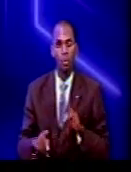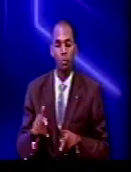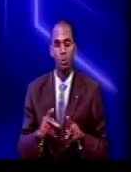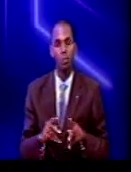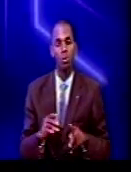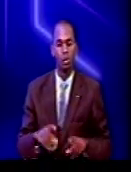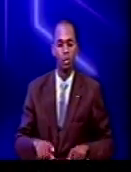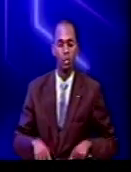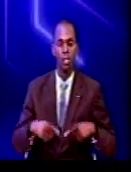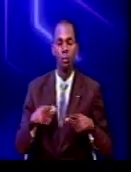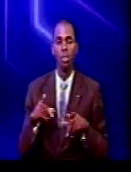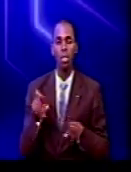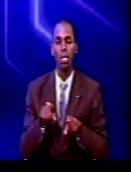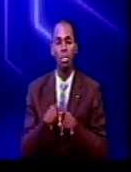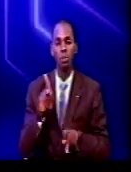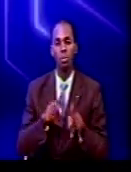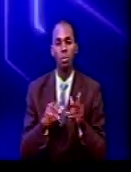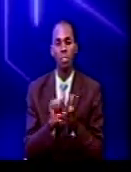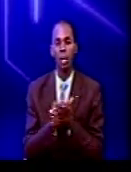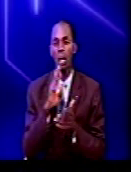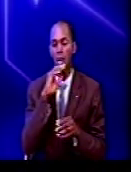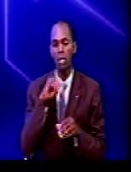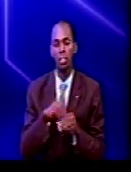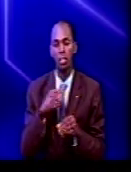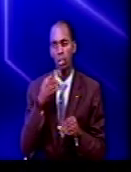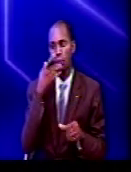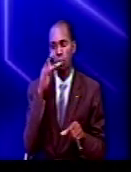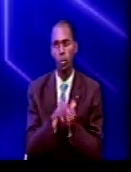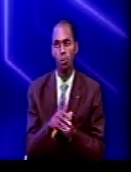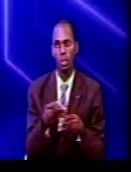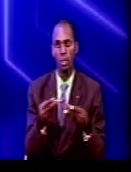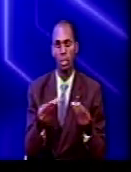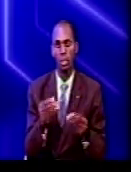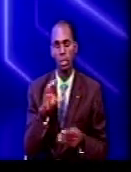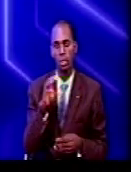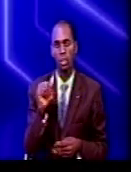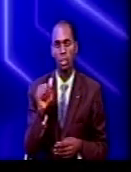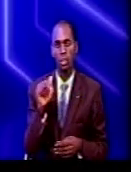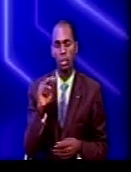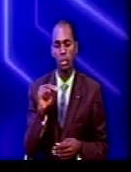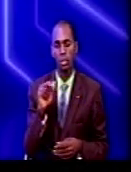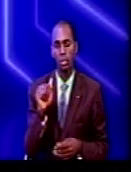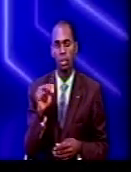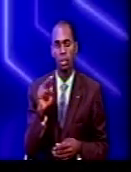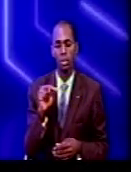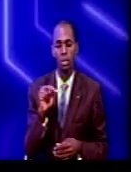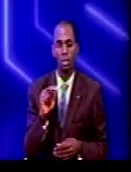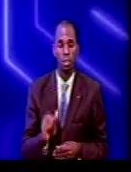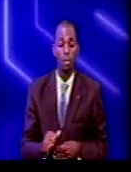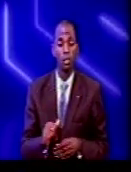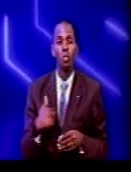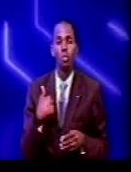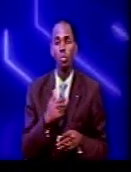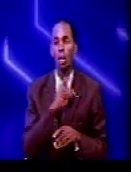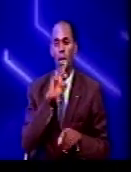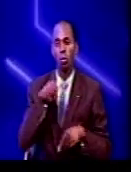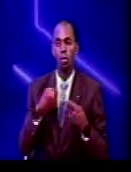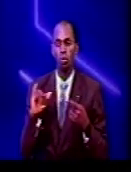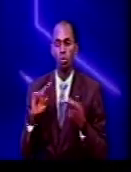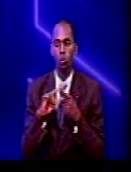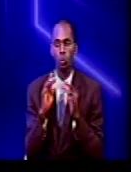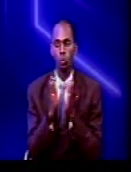cities, they dwell like the people in the land of Canaan. We are going to